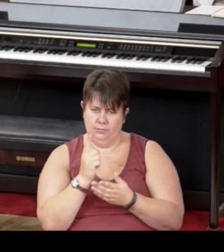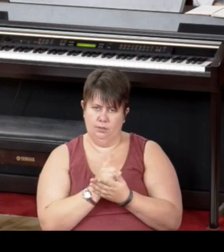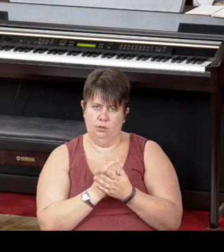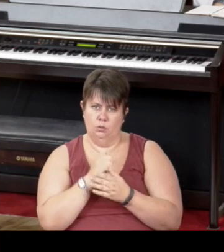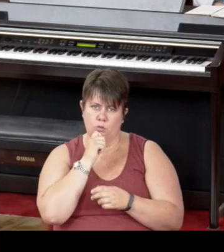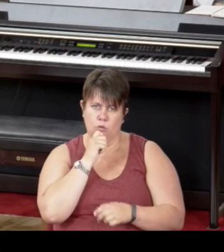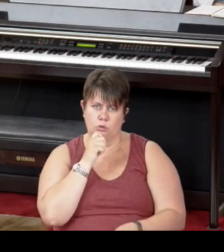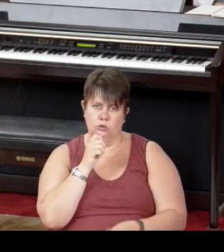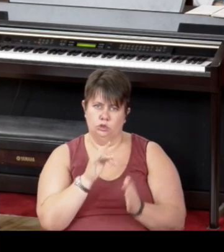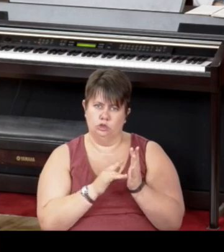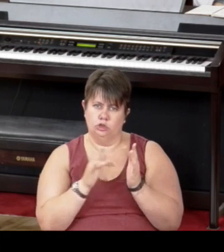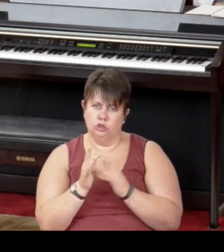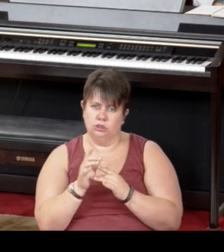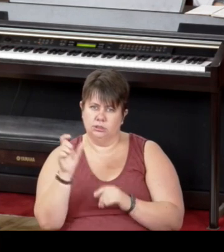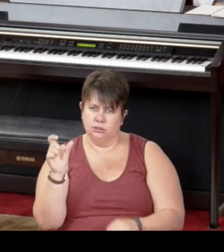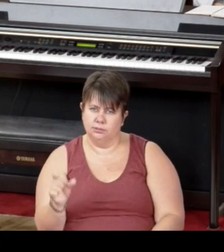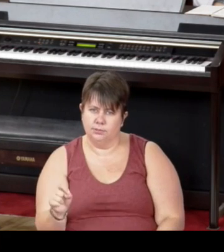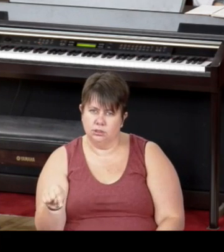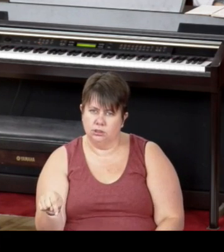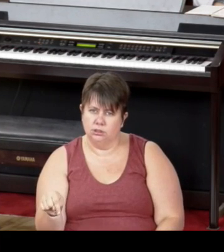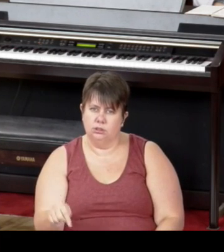us today?